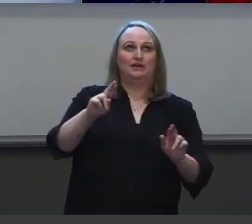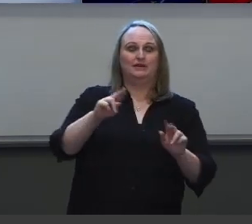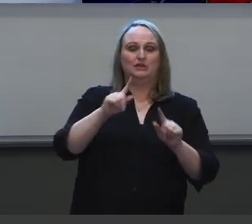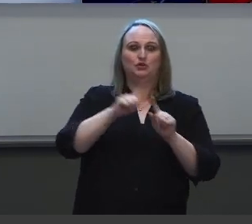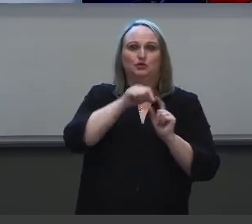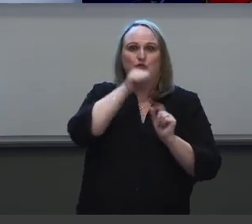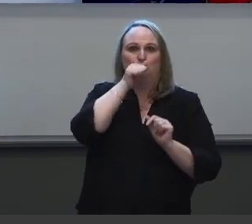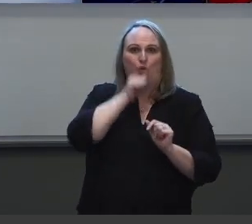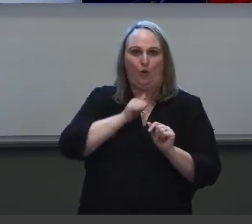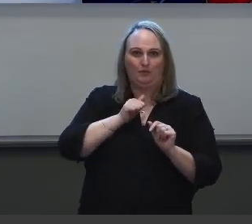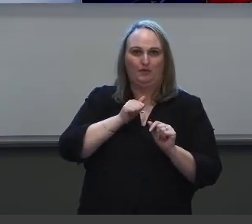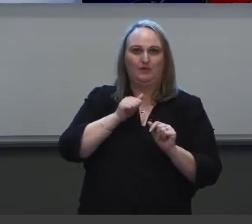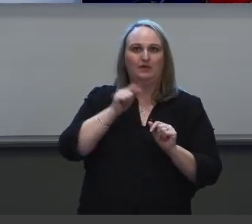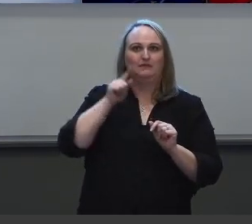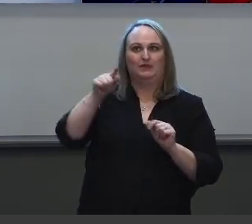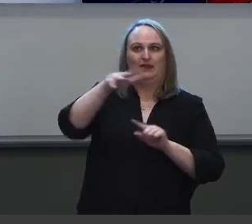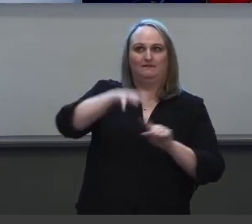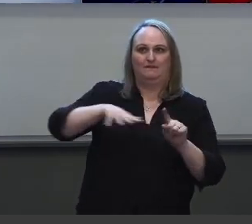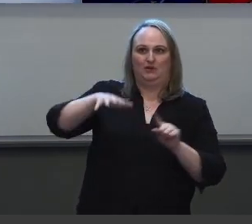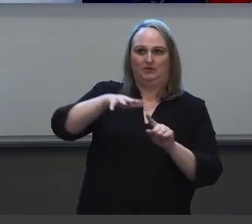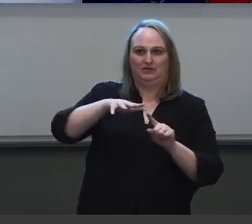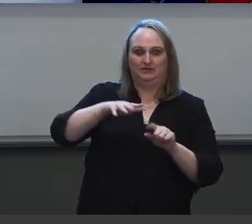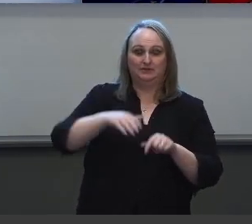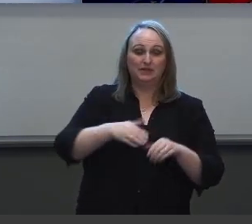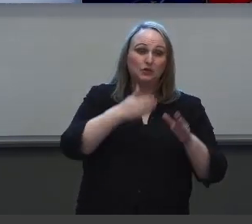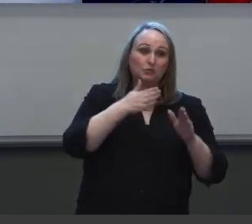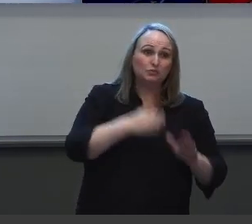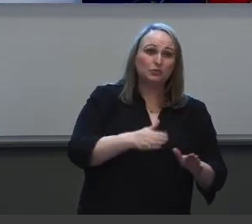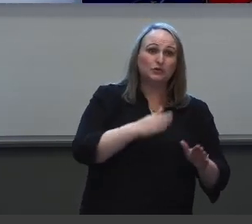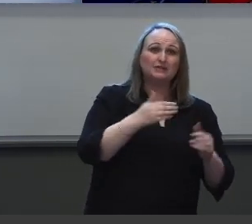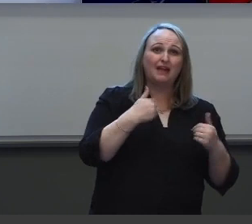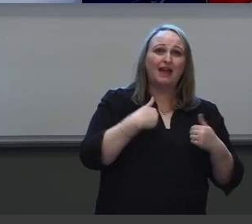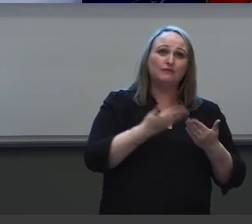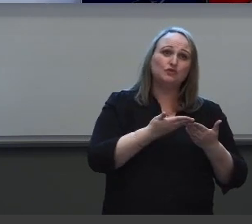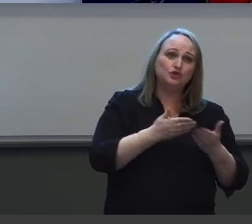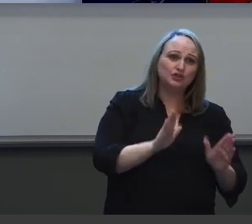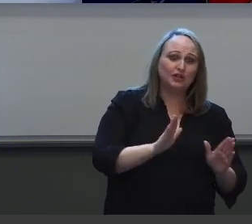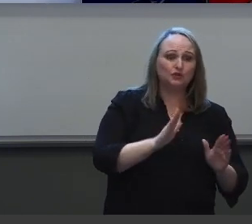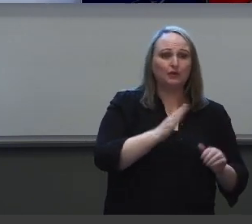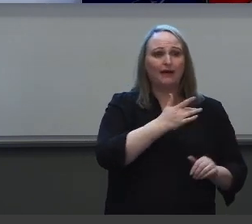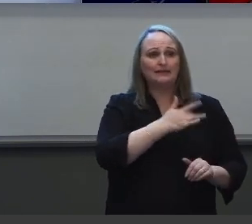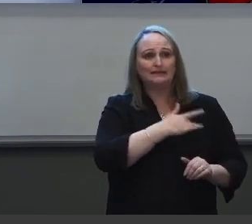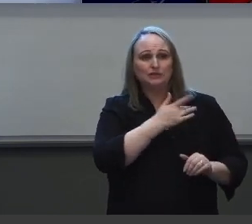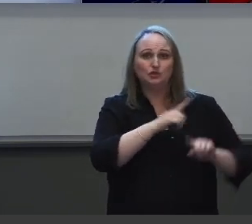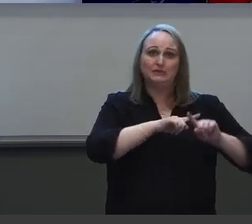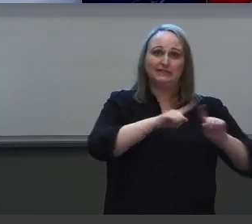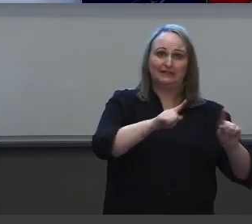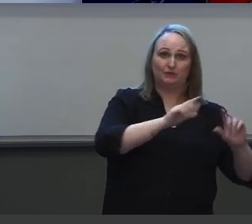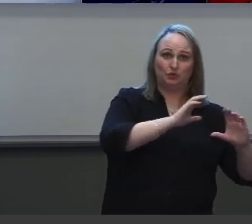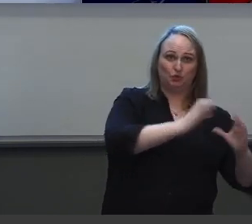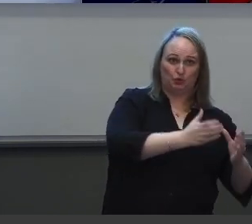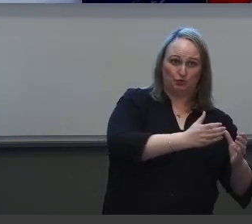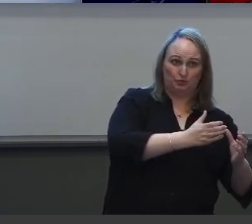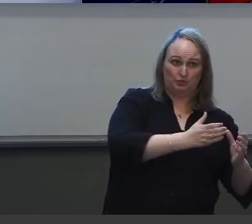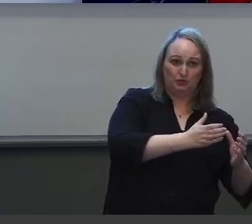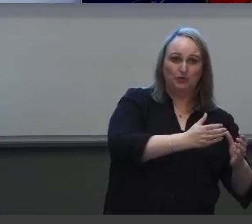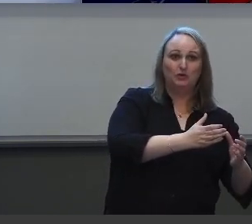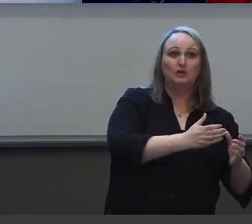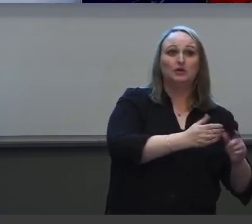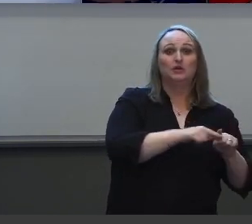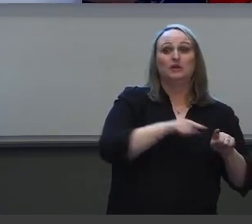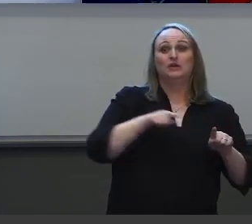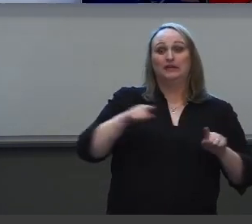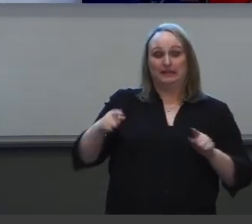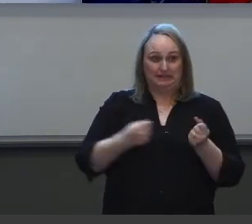high sensory environment for someone who's in the generalized sensory different subtype is also going to promote feelings